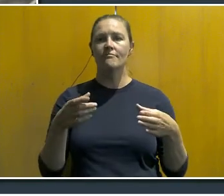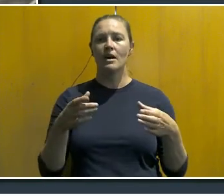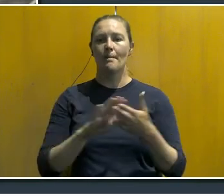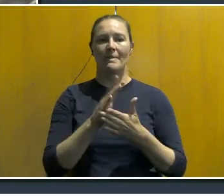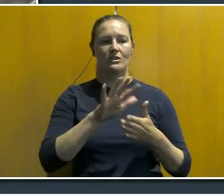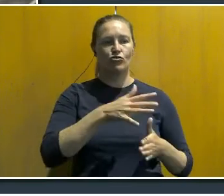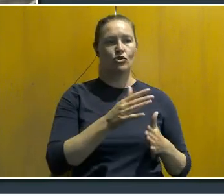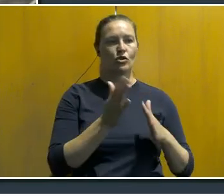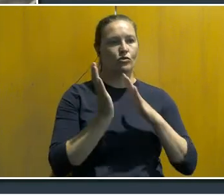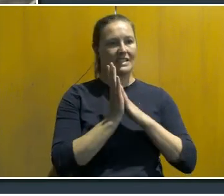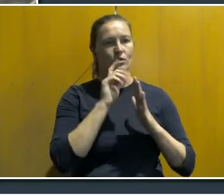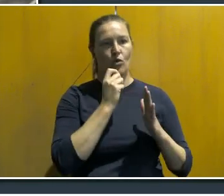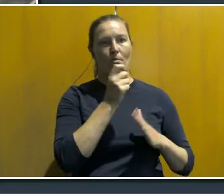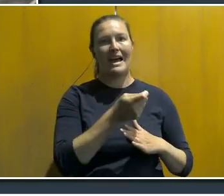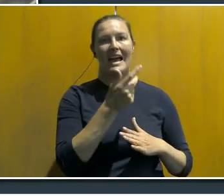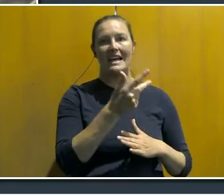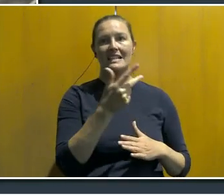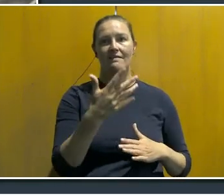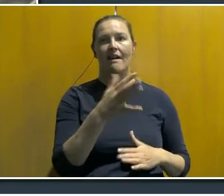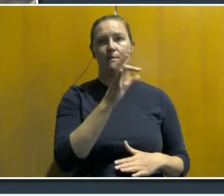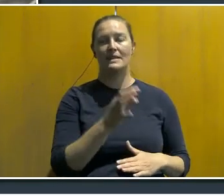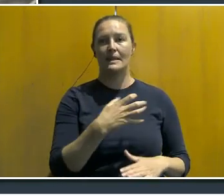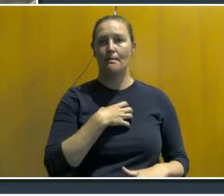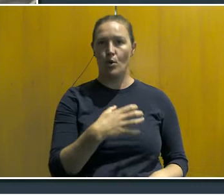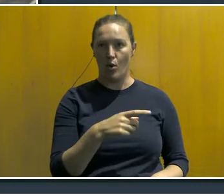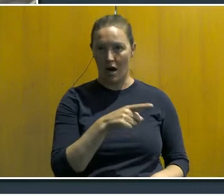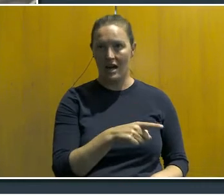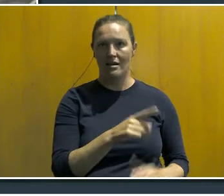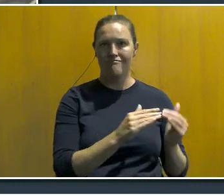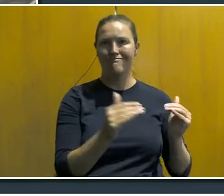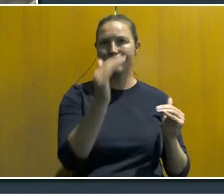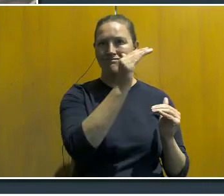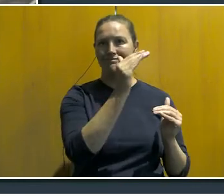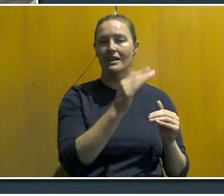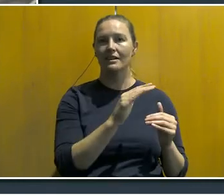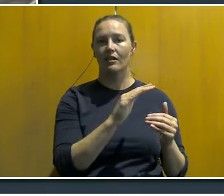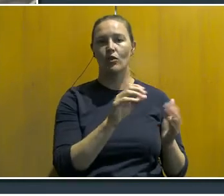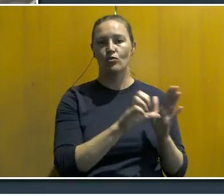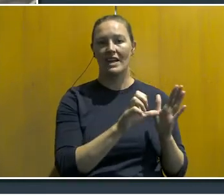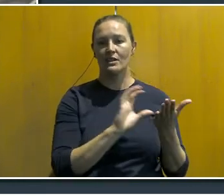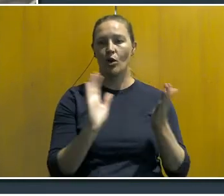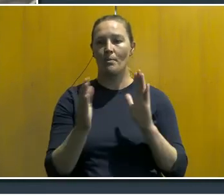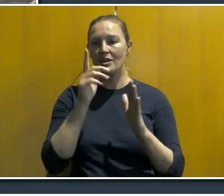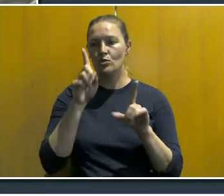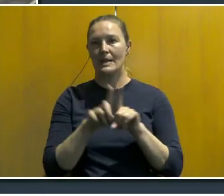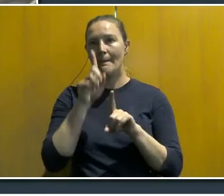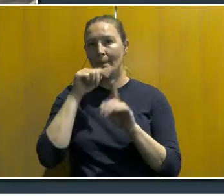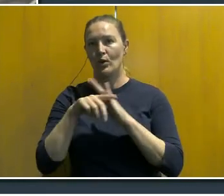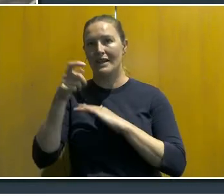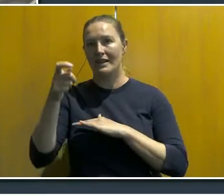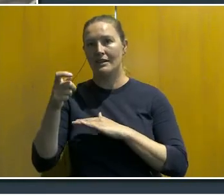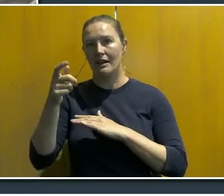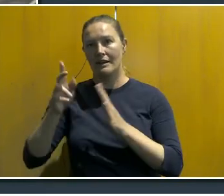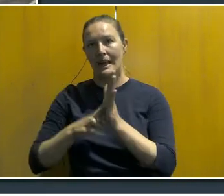people average will be paying 85% more in rates than the same people in Napier.